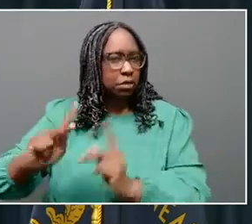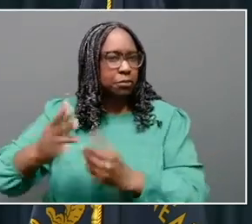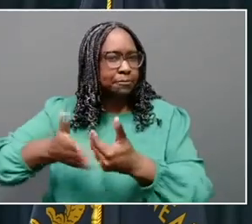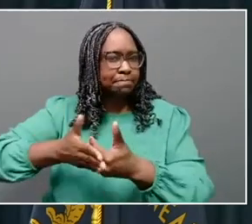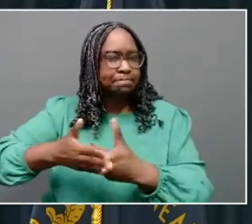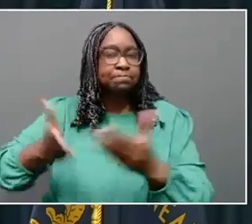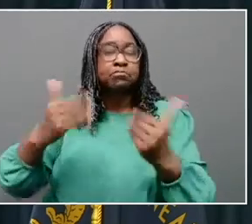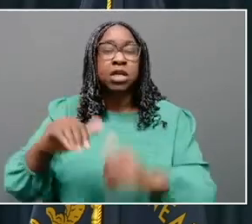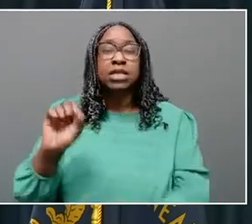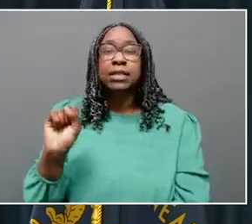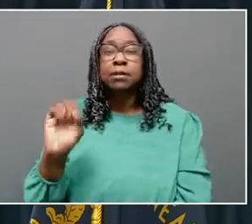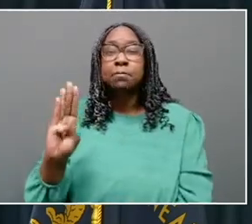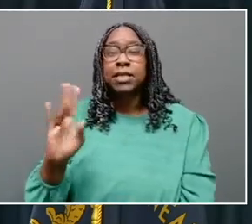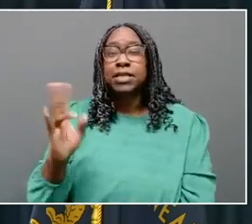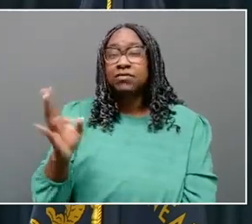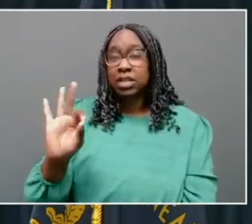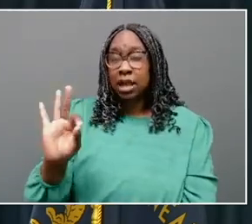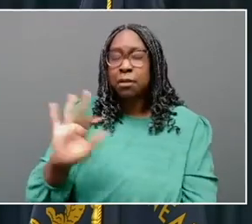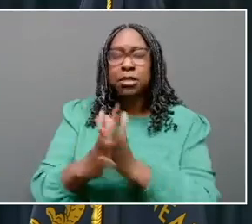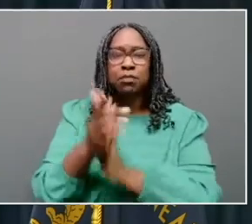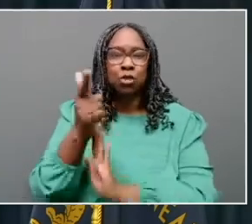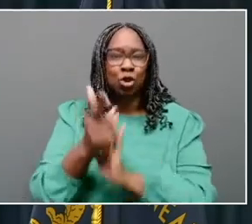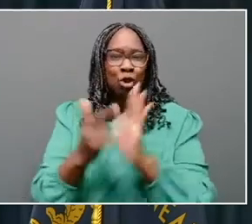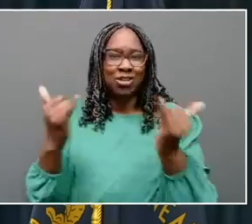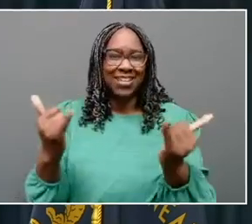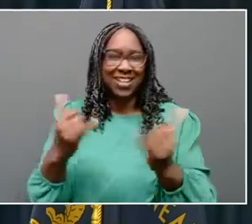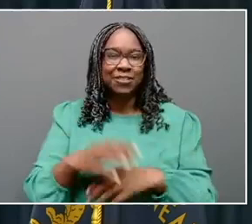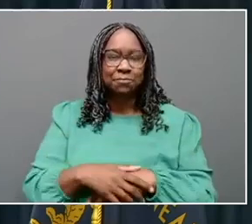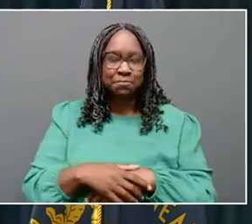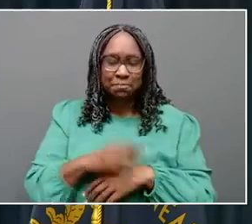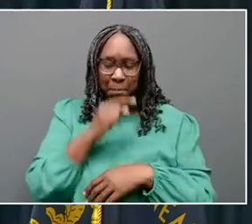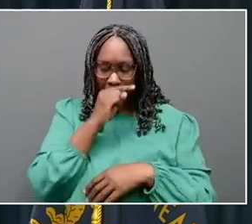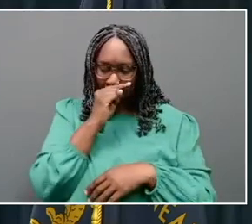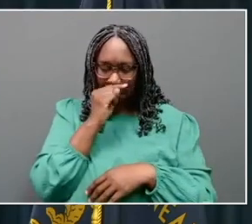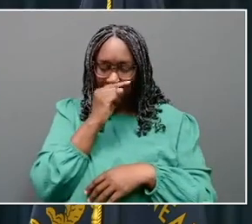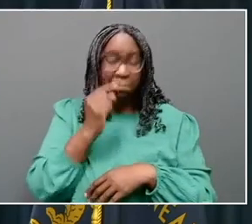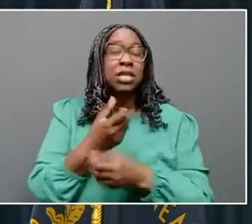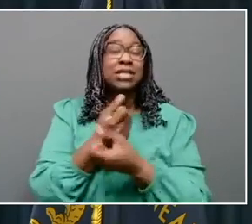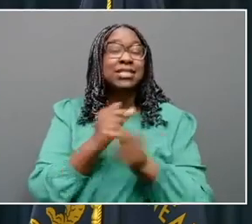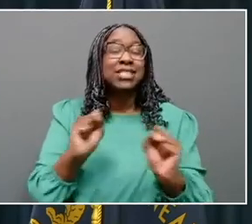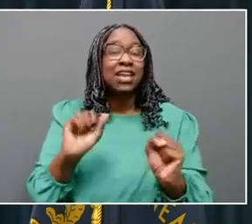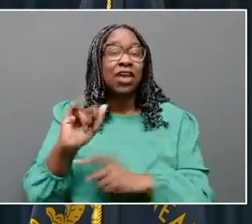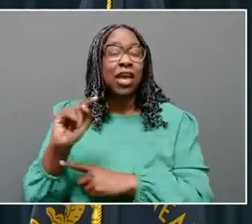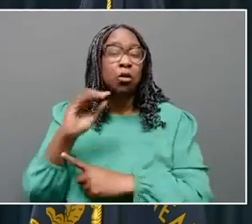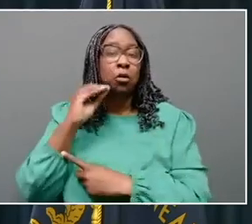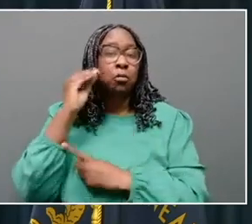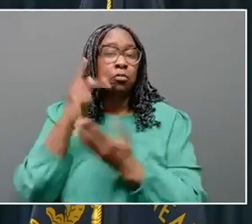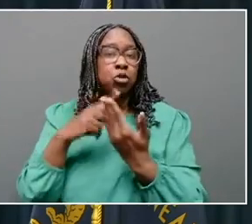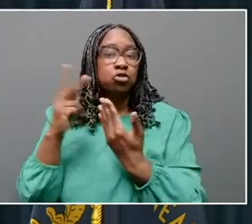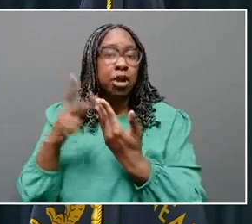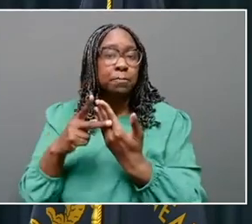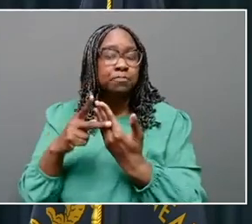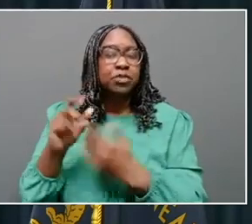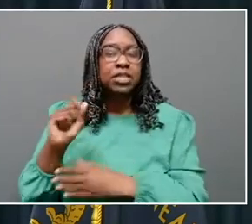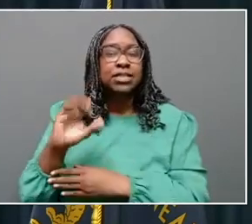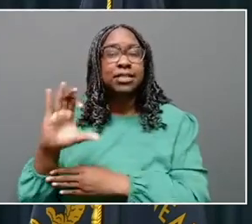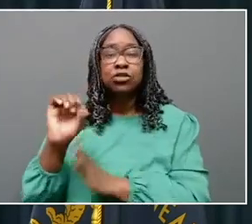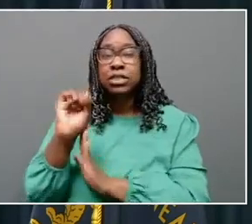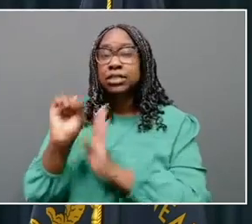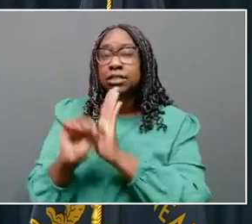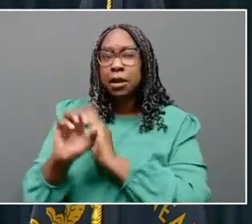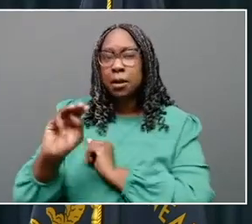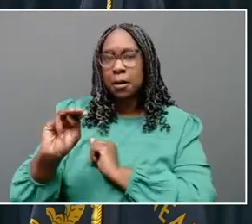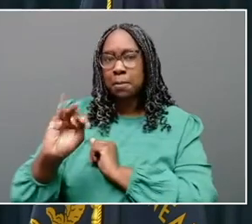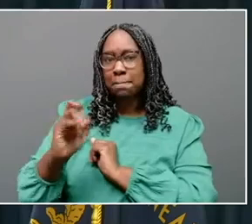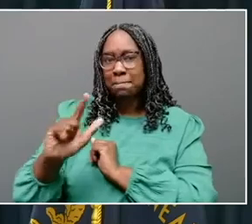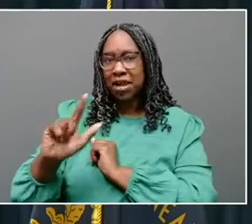79 becomes law today. This effort creates the Safe at Home program to be administered by Secretary of State Michael Adams. This effort will